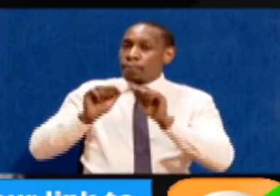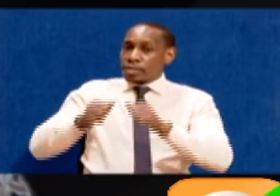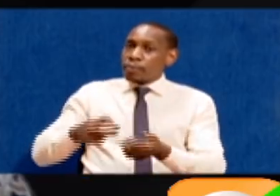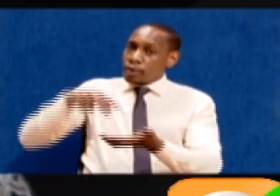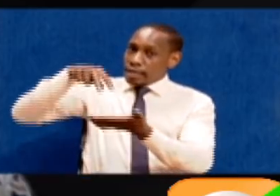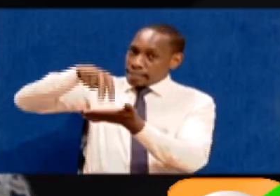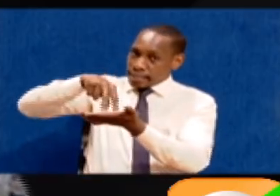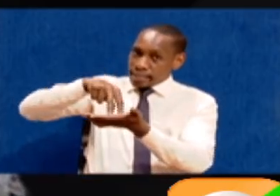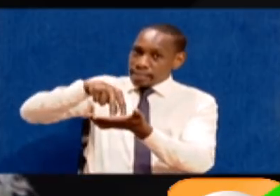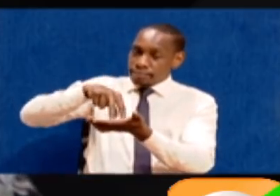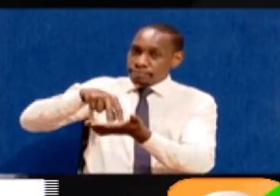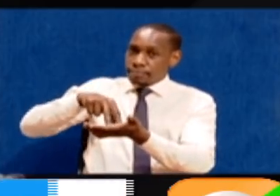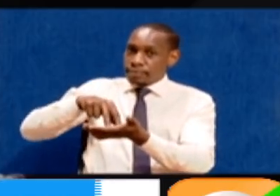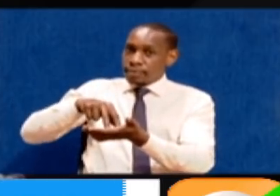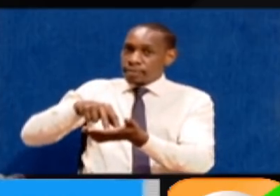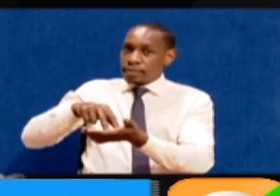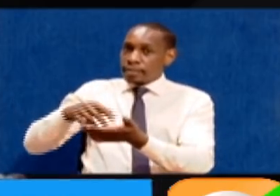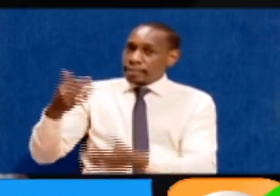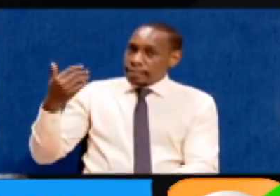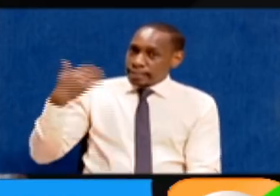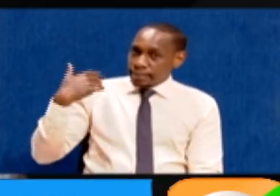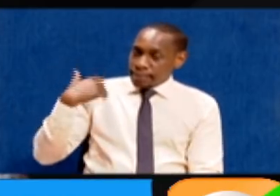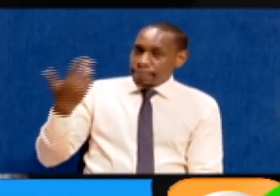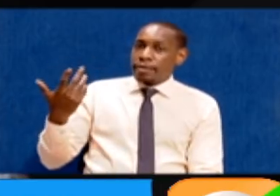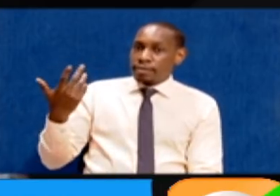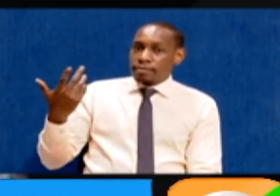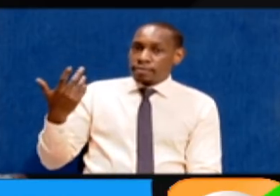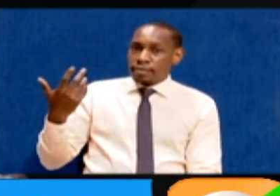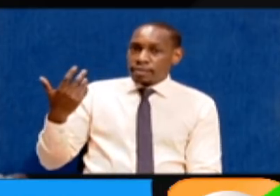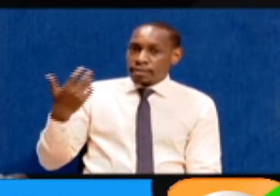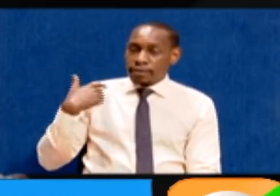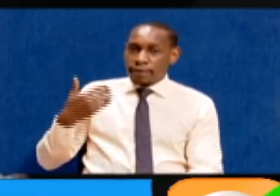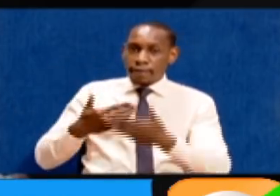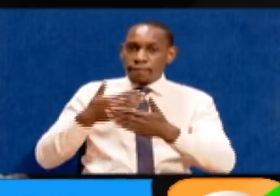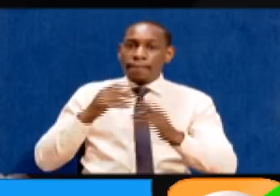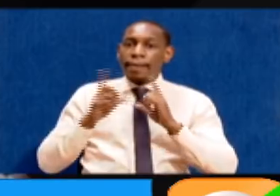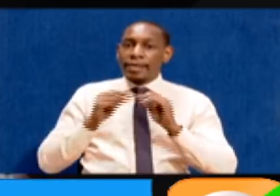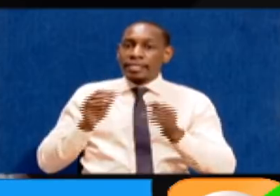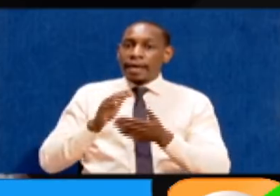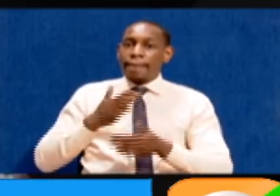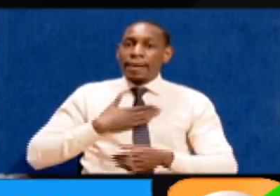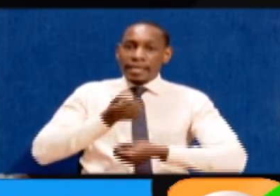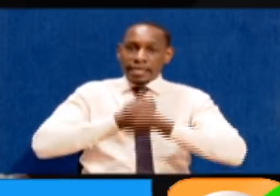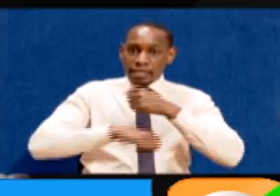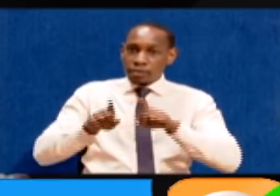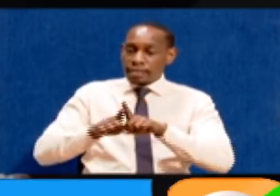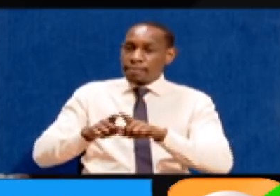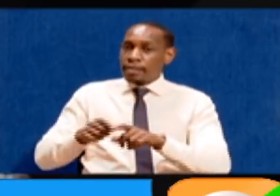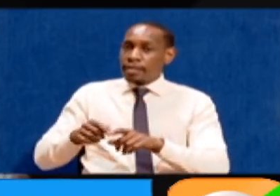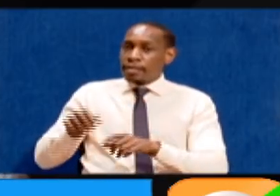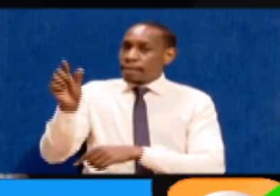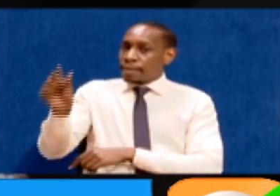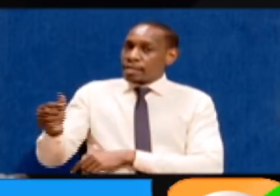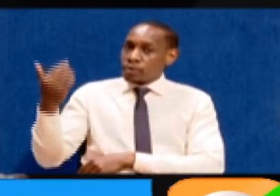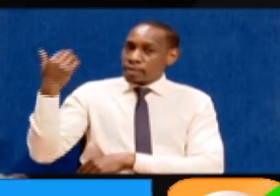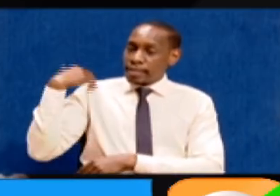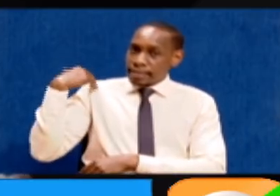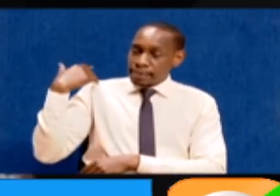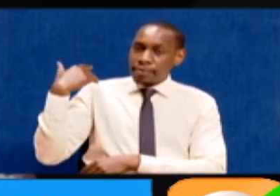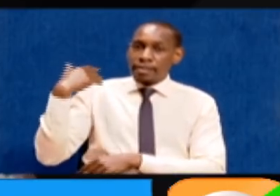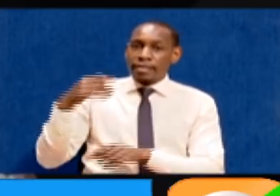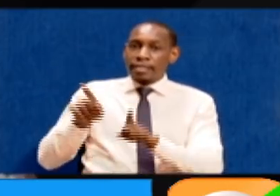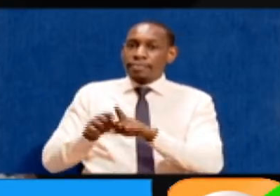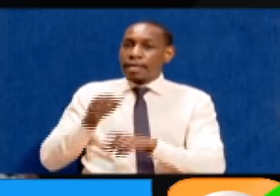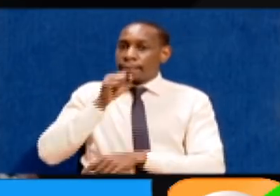actually wake up, tap the person. My former pastor used to do it. Go to the person, tap them on the